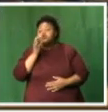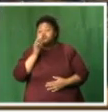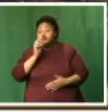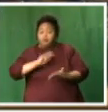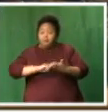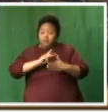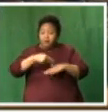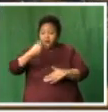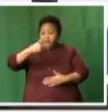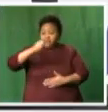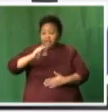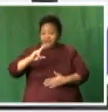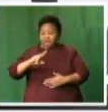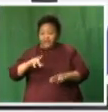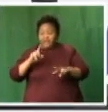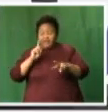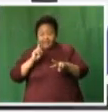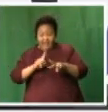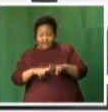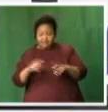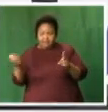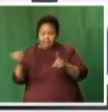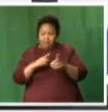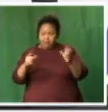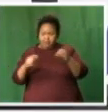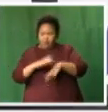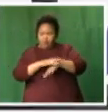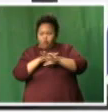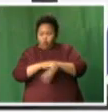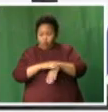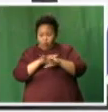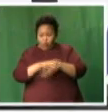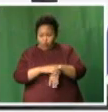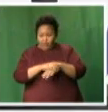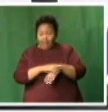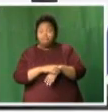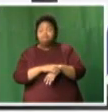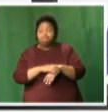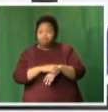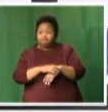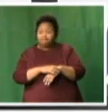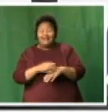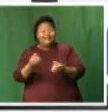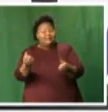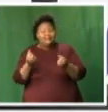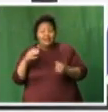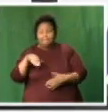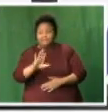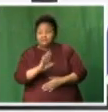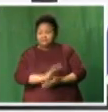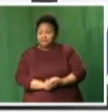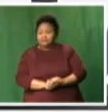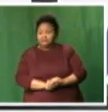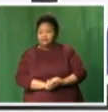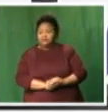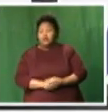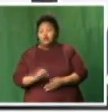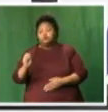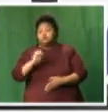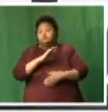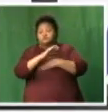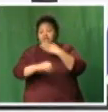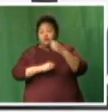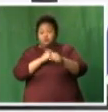infections. UNA's 95-95-95, as announced in September 2022, we have surpassed